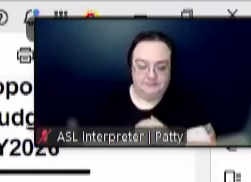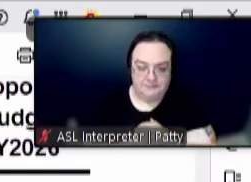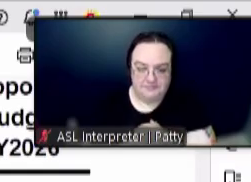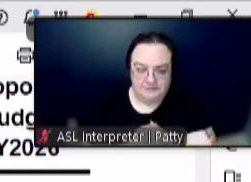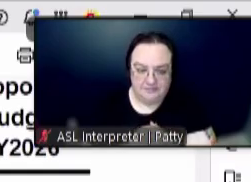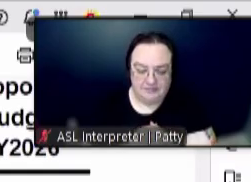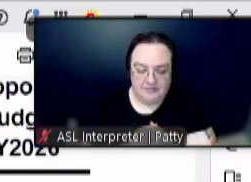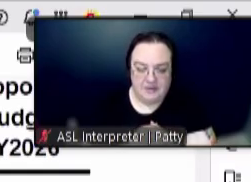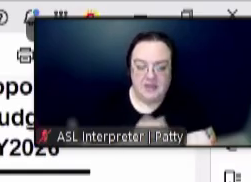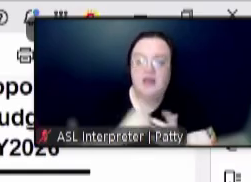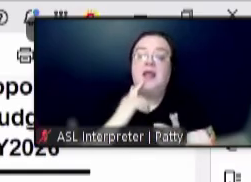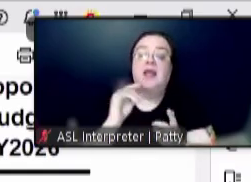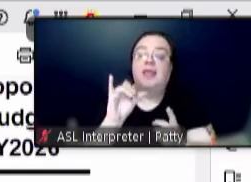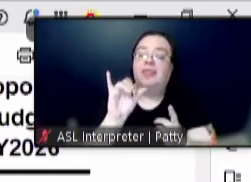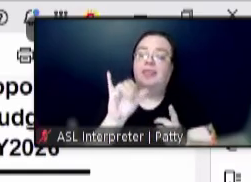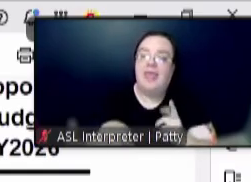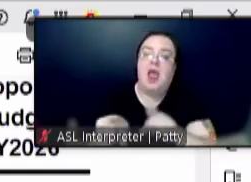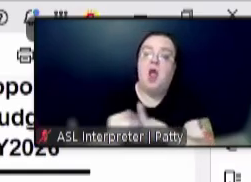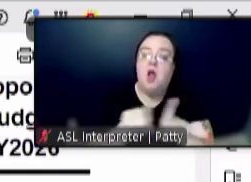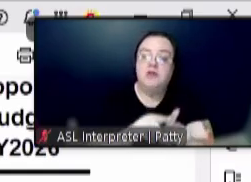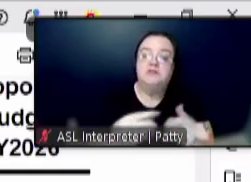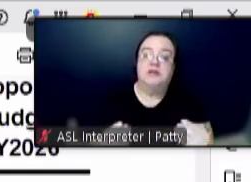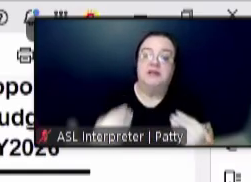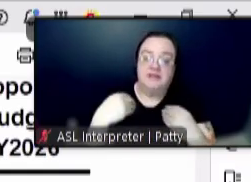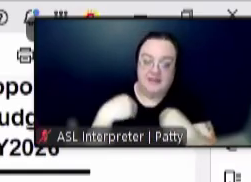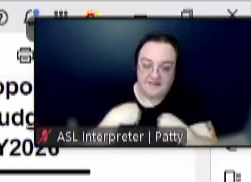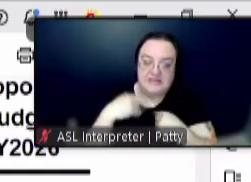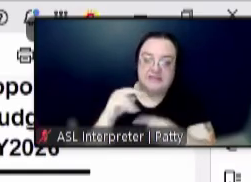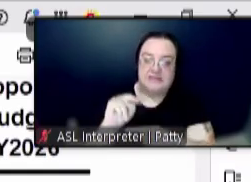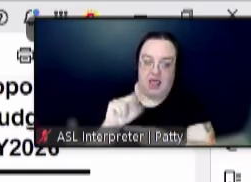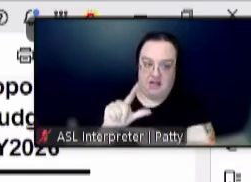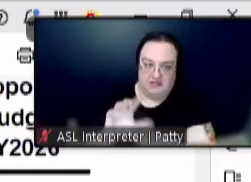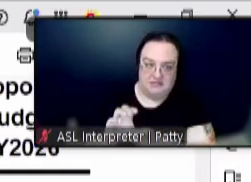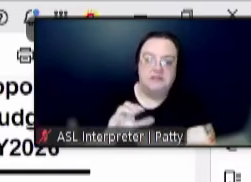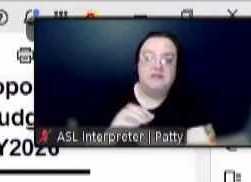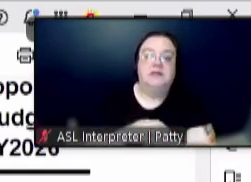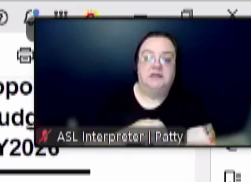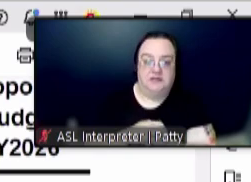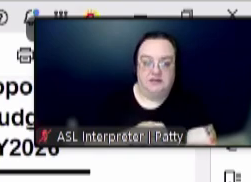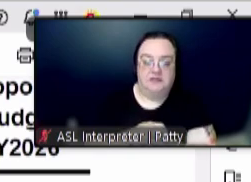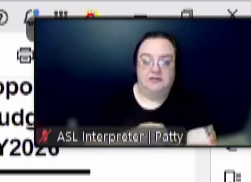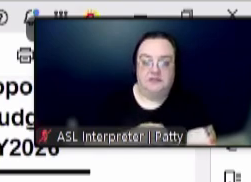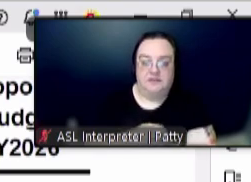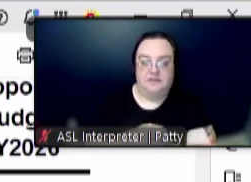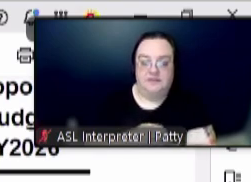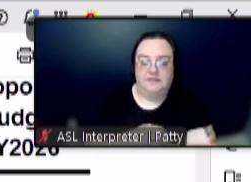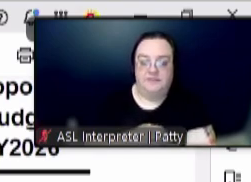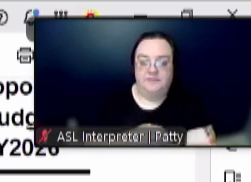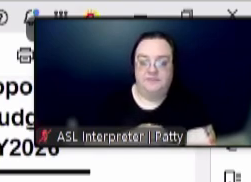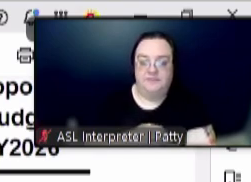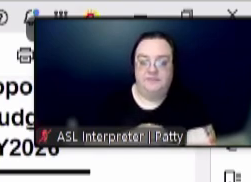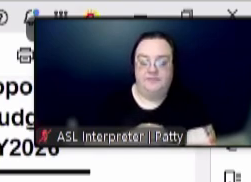And that also gives us NLC by being part of National it. Cities, yeah.